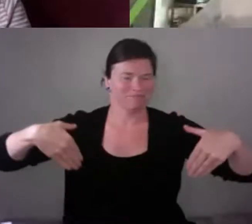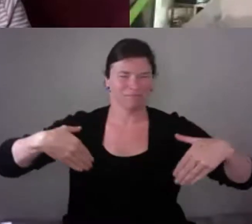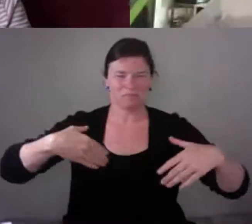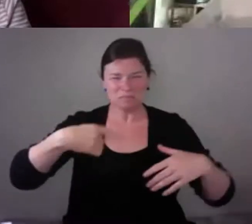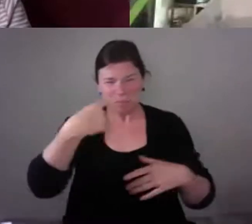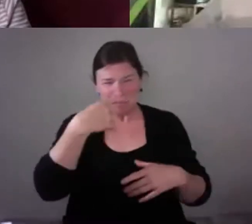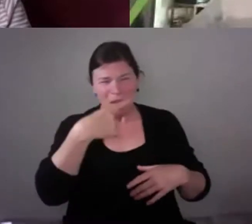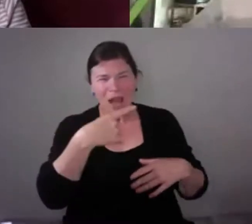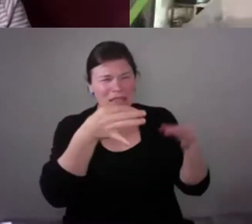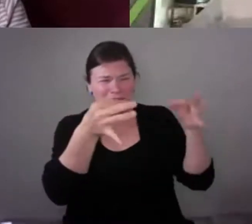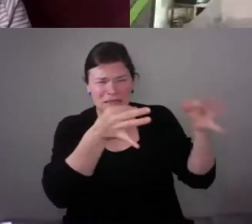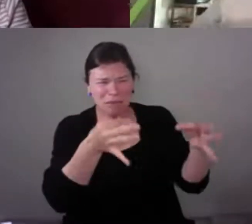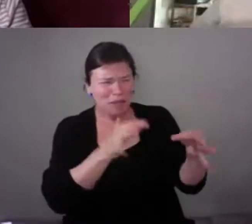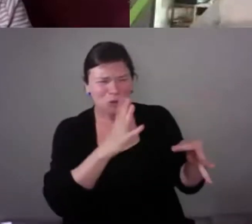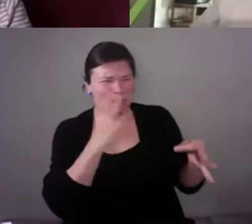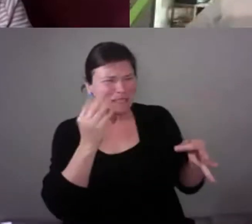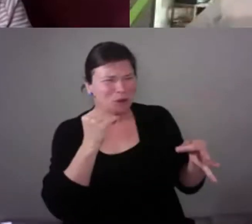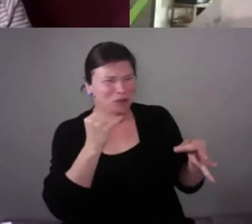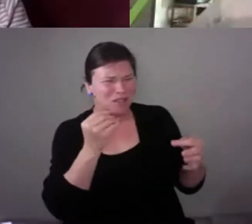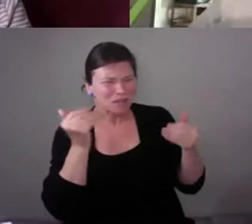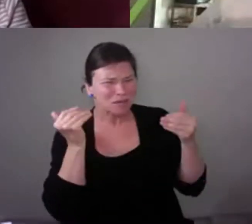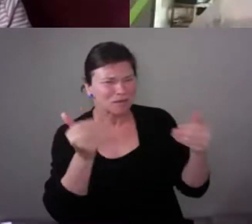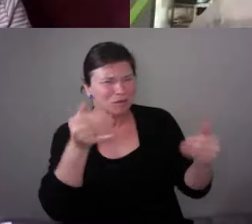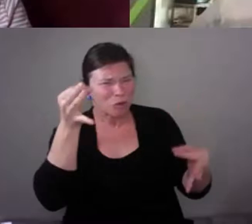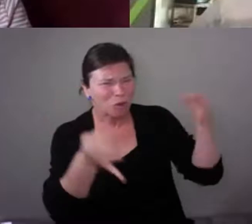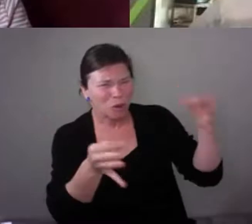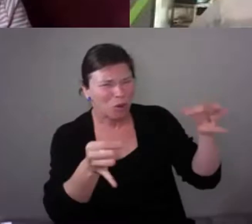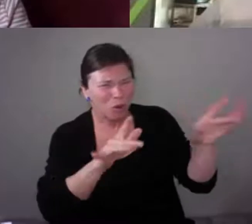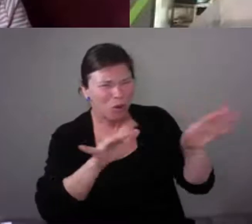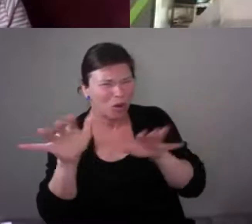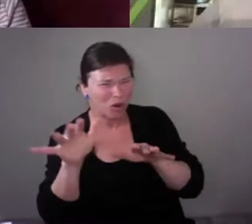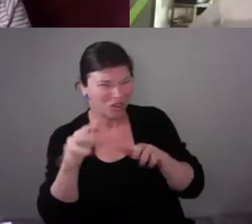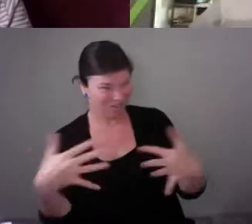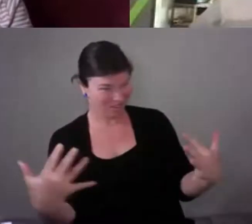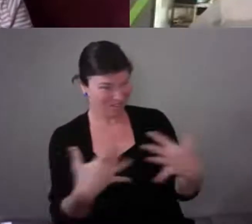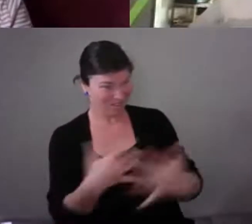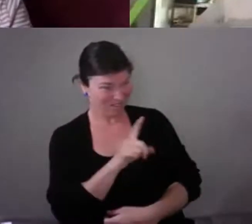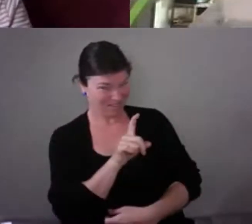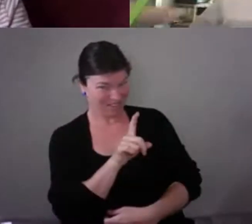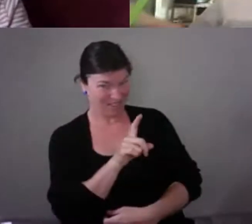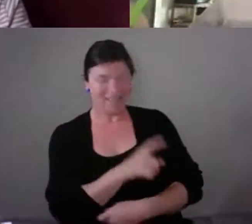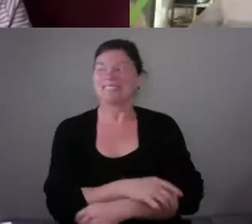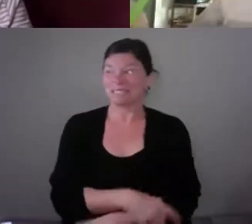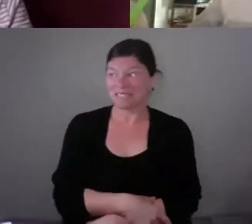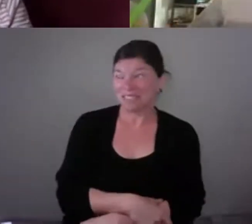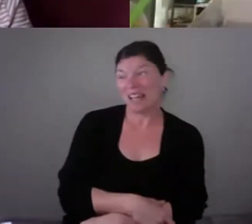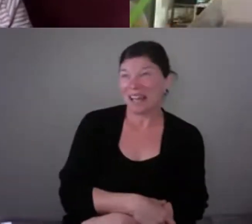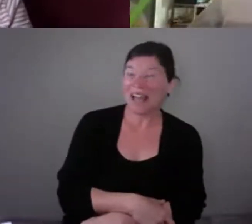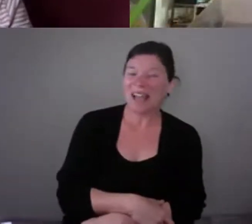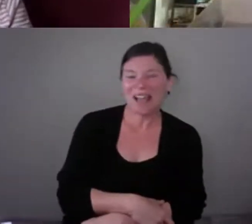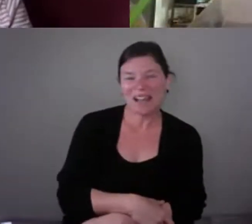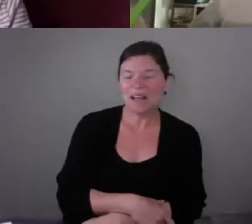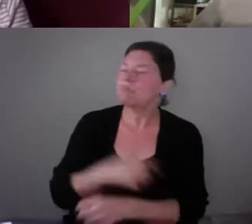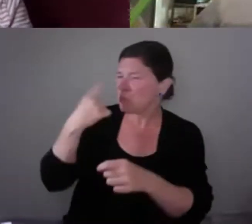what that was kind of like for you? Because Sure. I know Yeah. you must have been scared. Like, Yeah. Yeah. I can tell